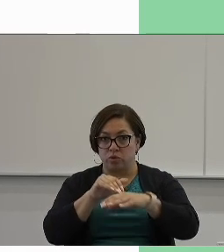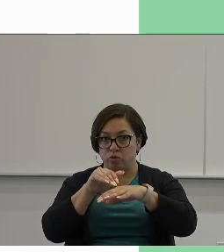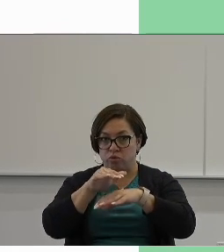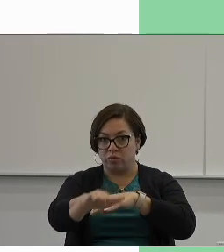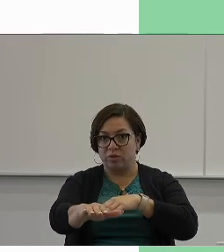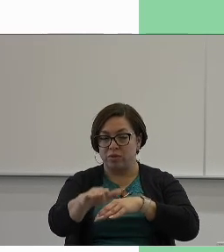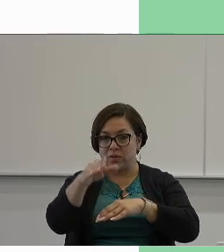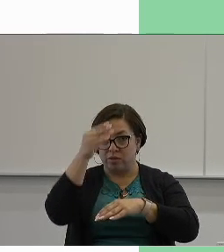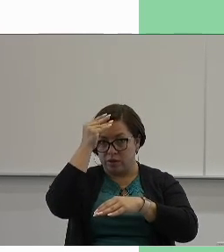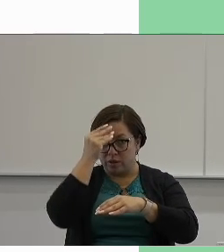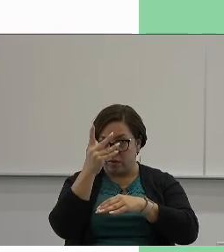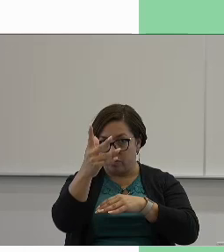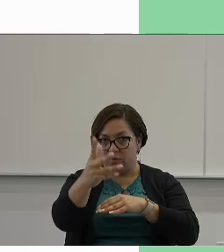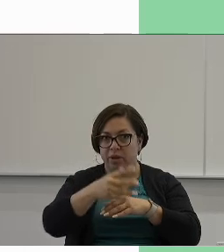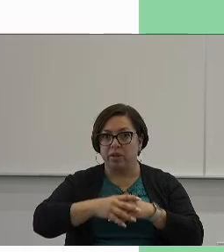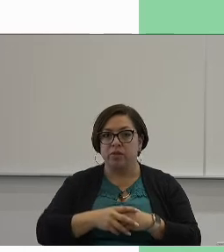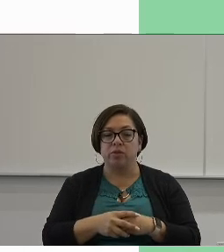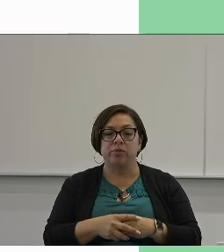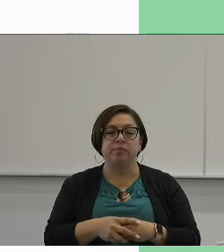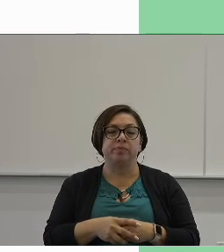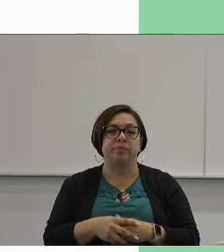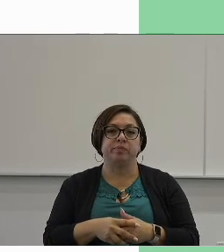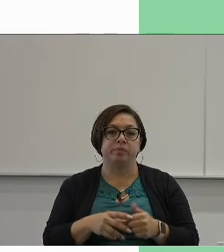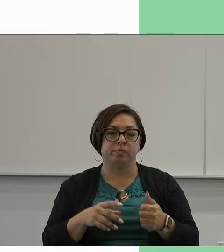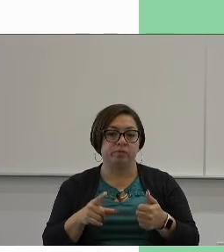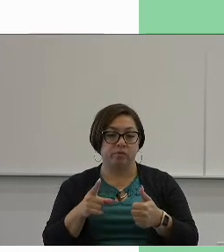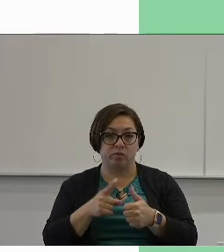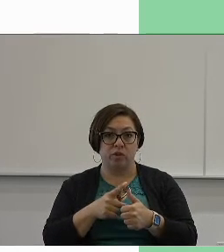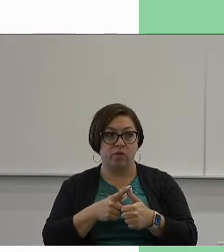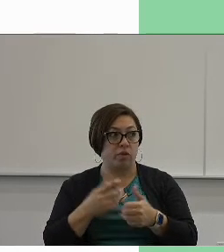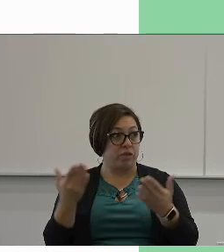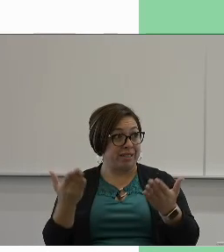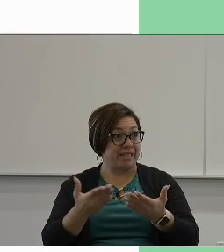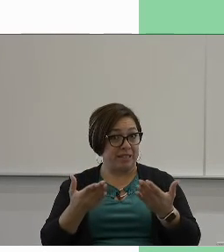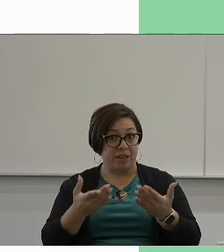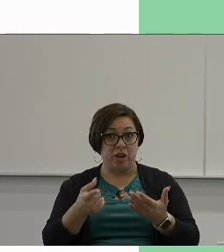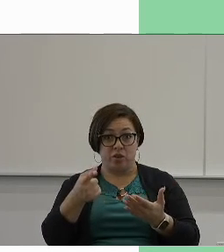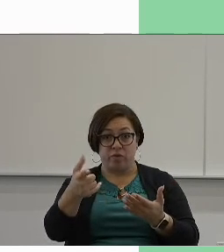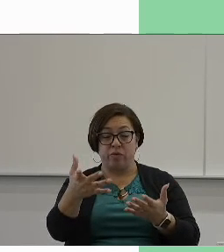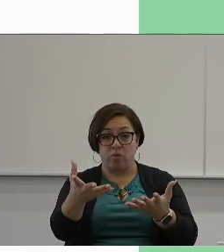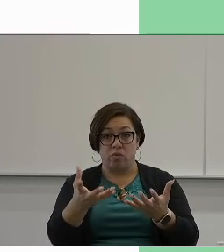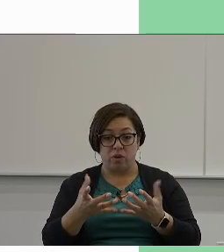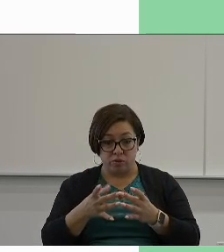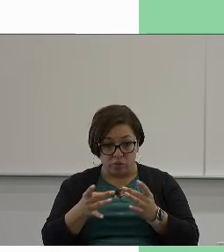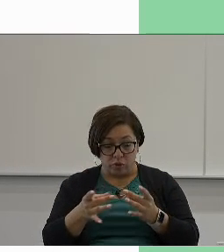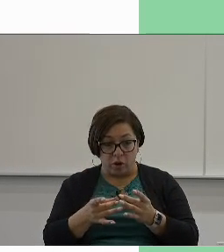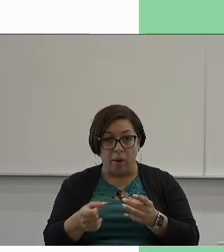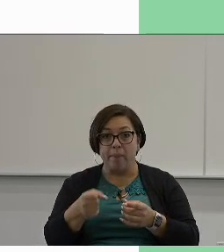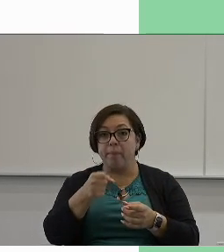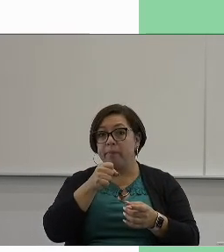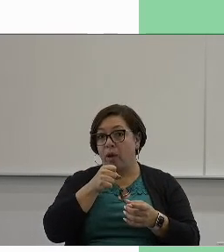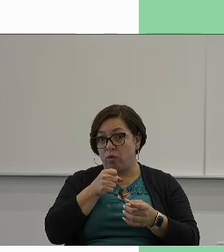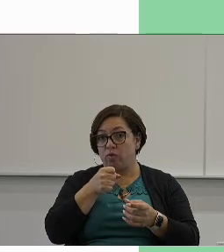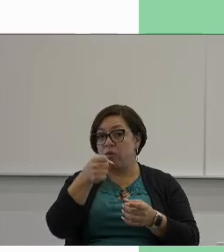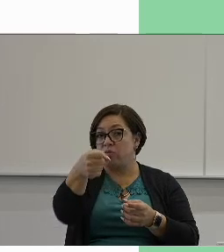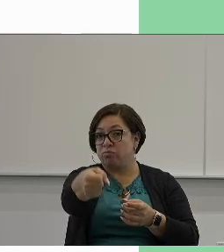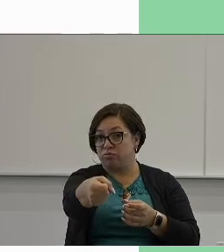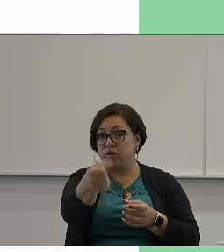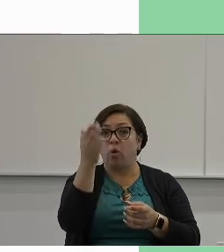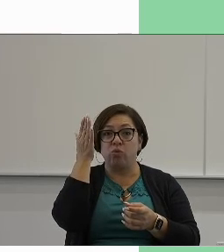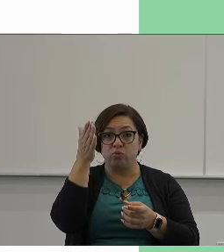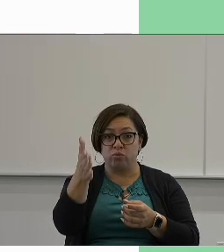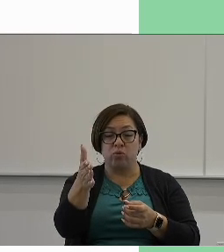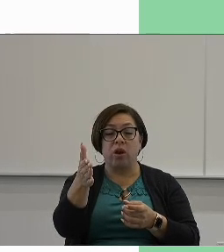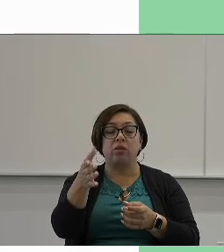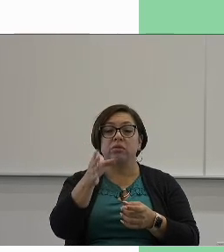input. The first is here, we would welcome anybody in attendance who wants to make a comment. We have microphones available to speak directly